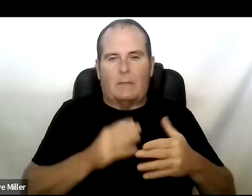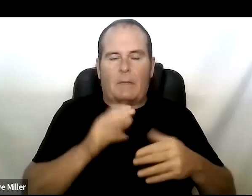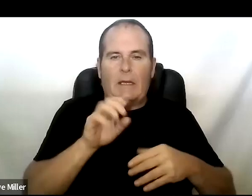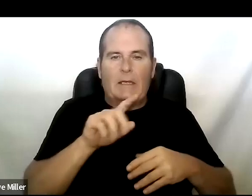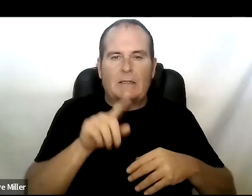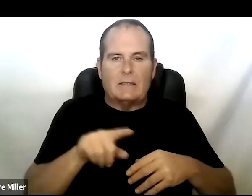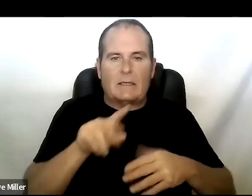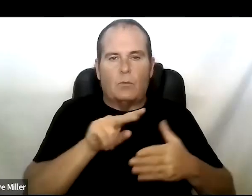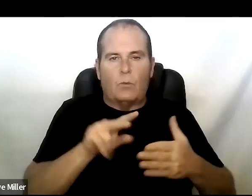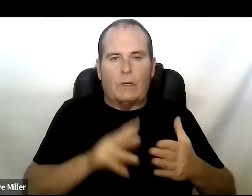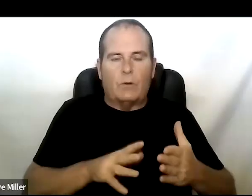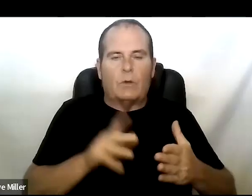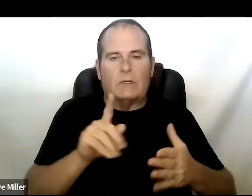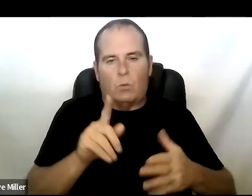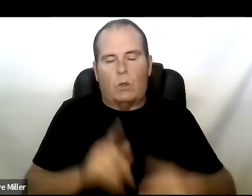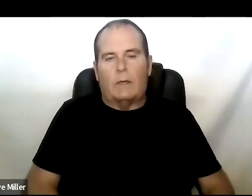is one of them, I believe.